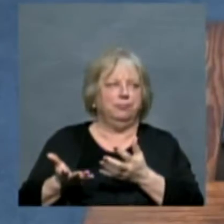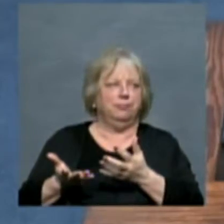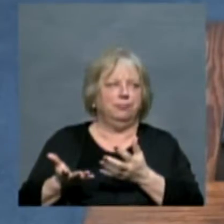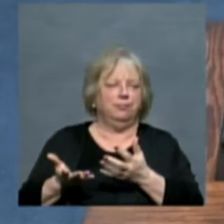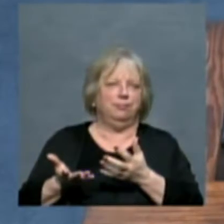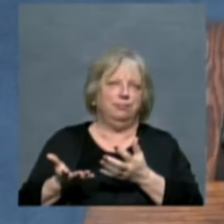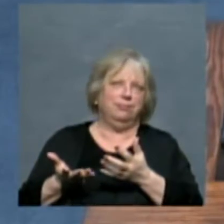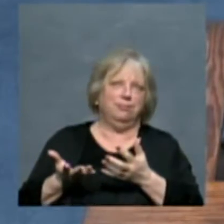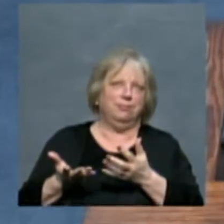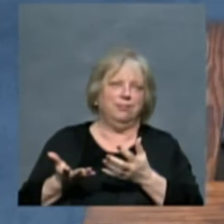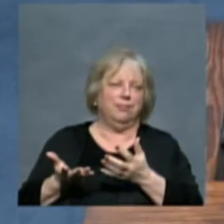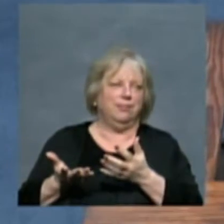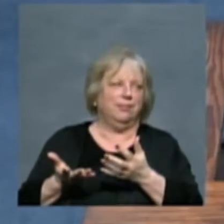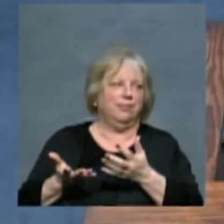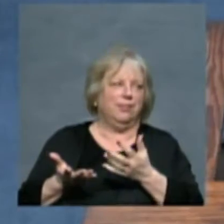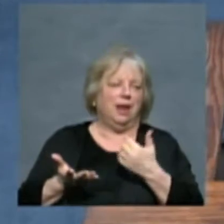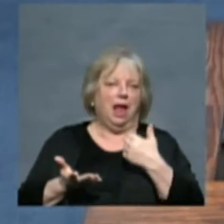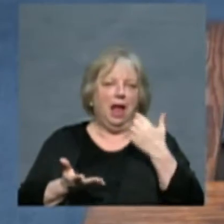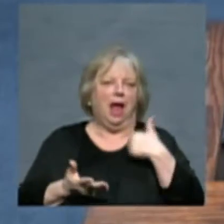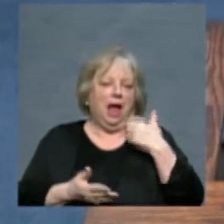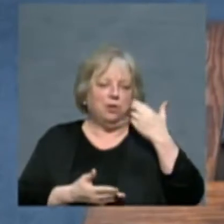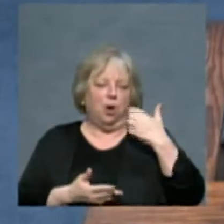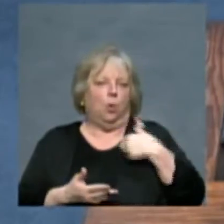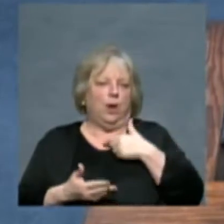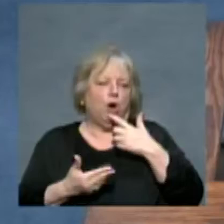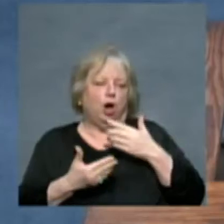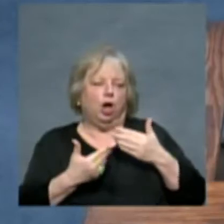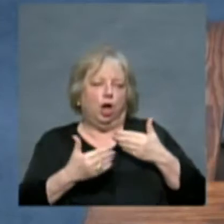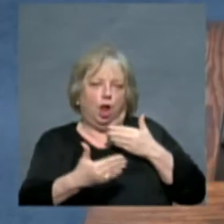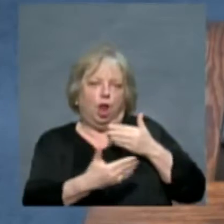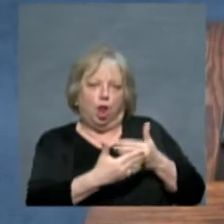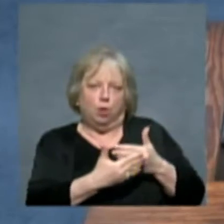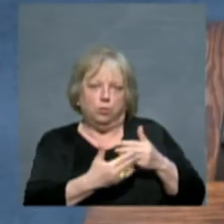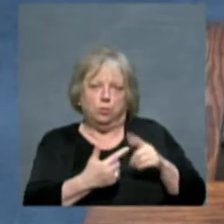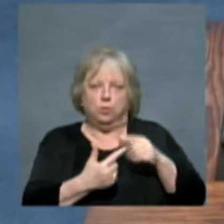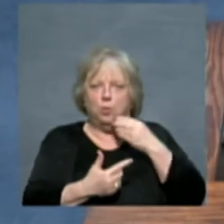I guess I know we're close to homes, that we're